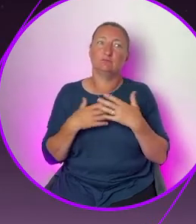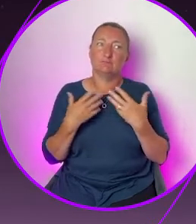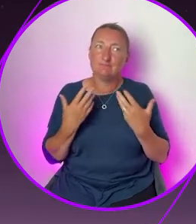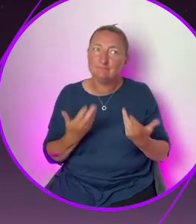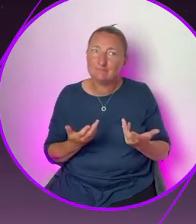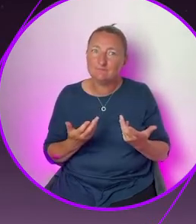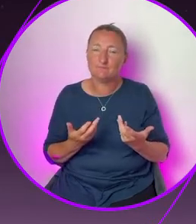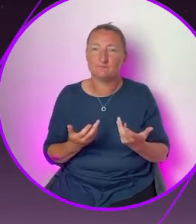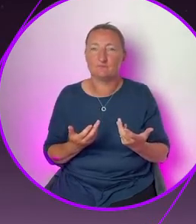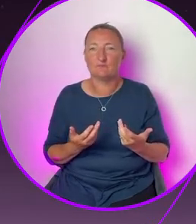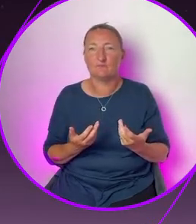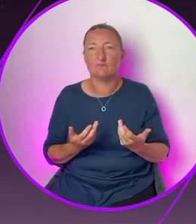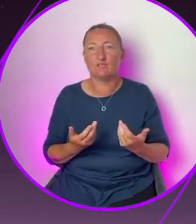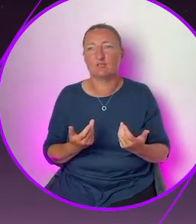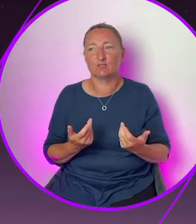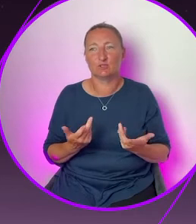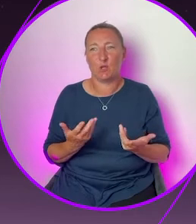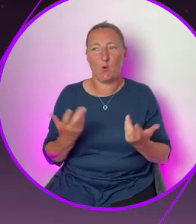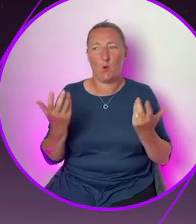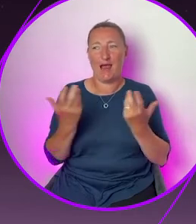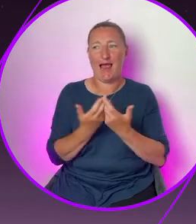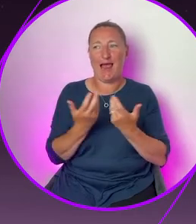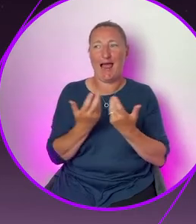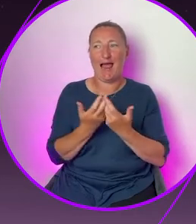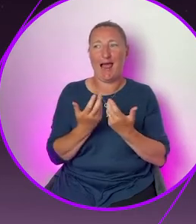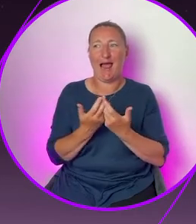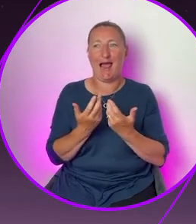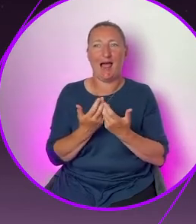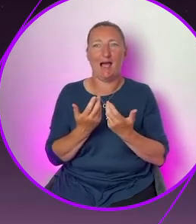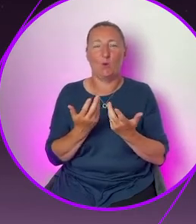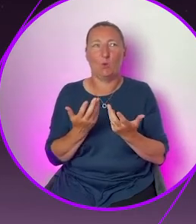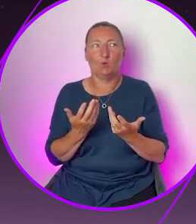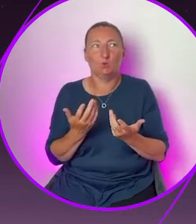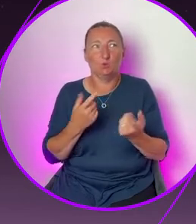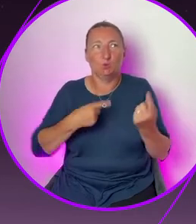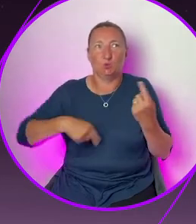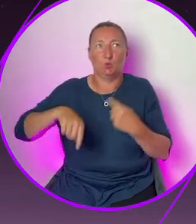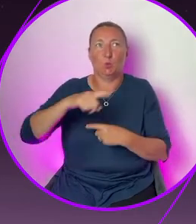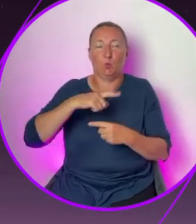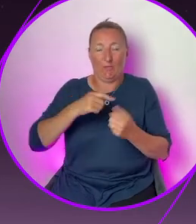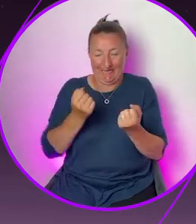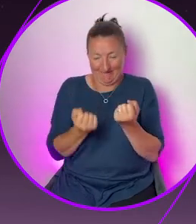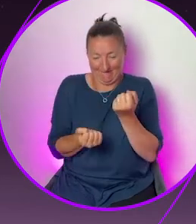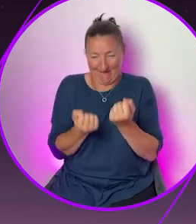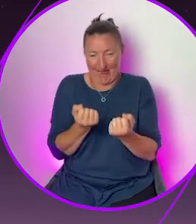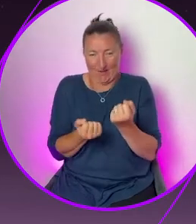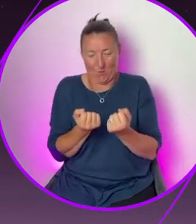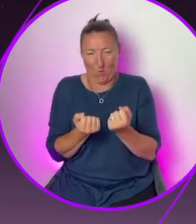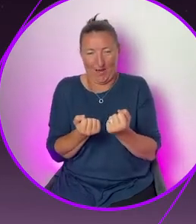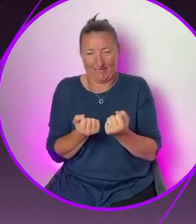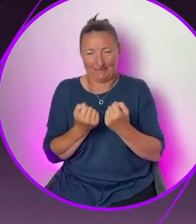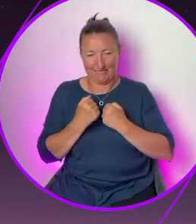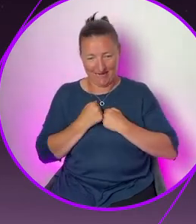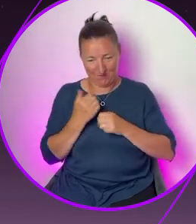How do we for lack of a better word, kind of evaluate whether we are doing it, whether we're doing